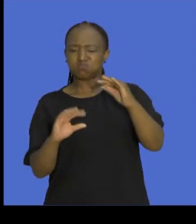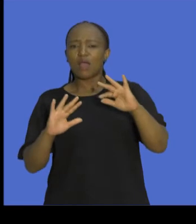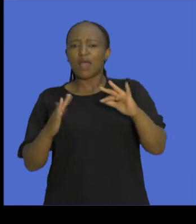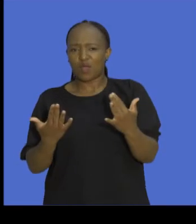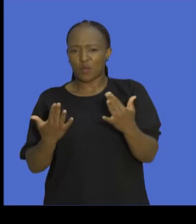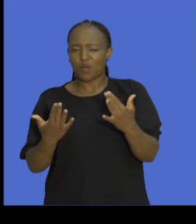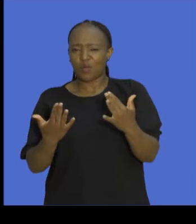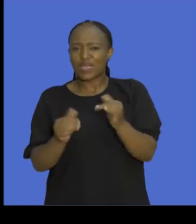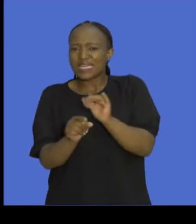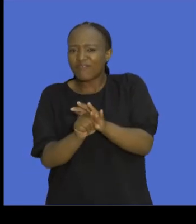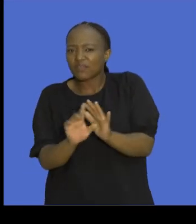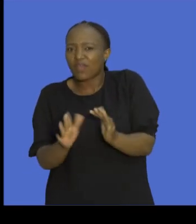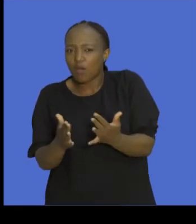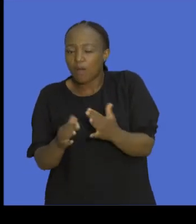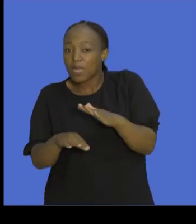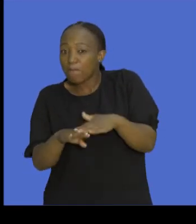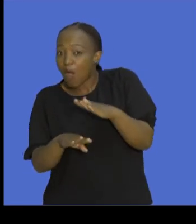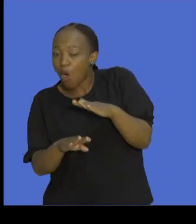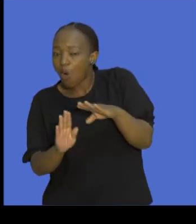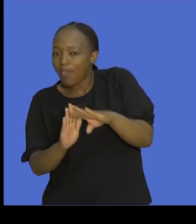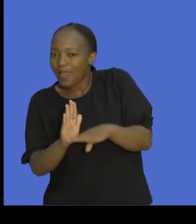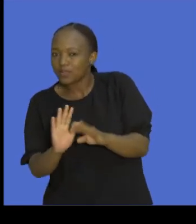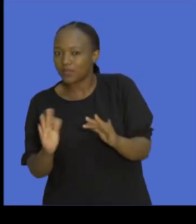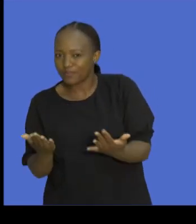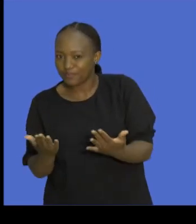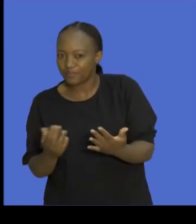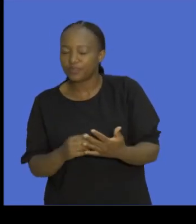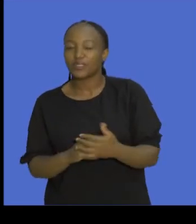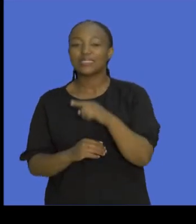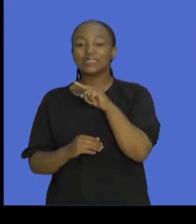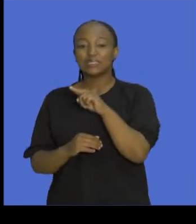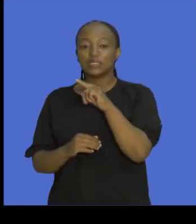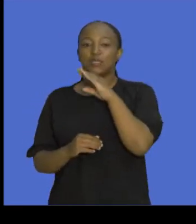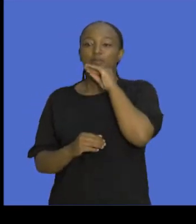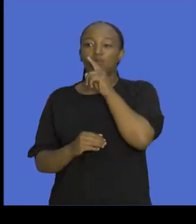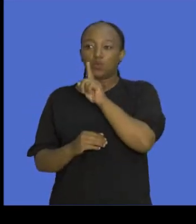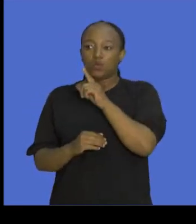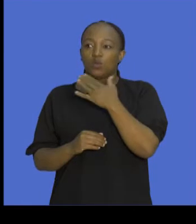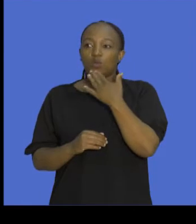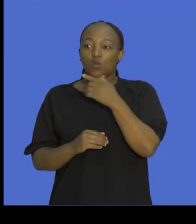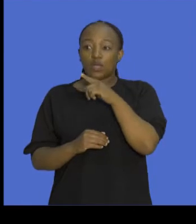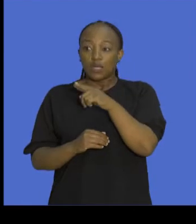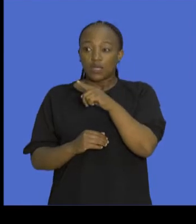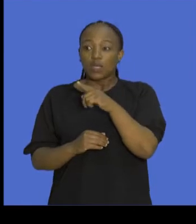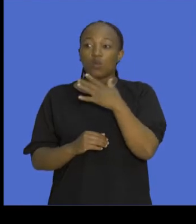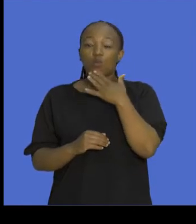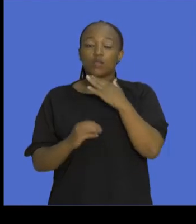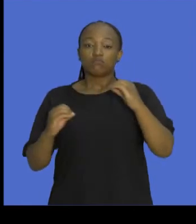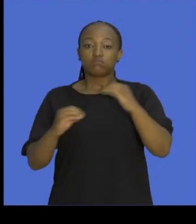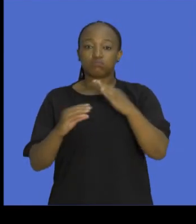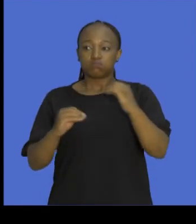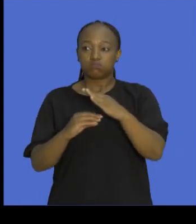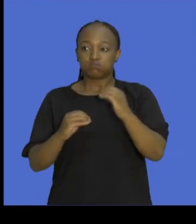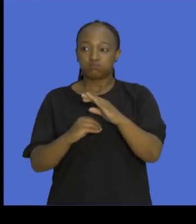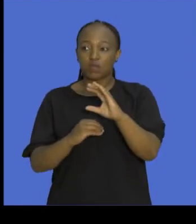what is this flow of charge, okay? In not so many ways, this flow of charge is actually the current in the